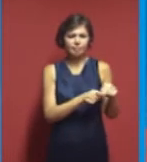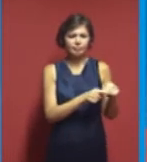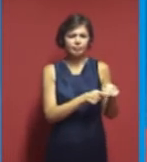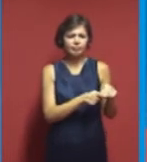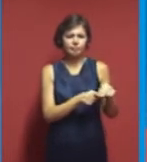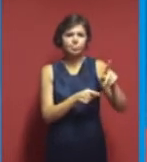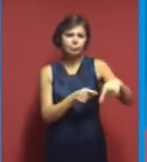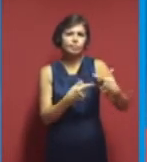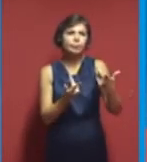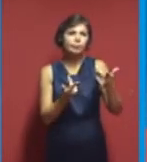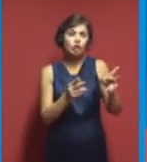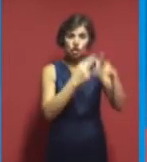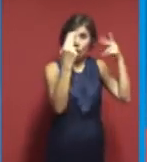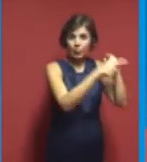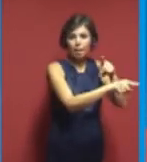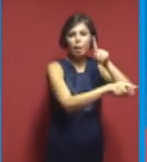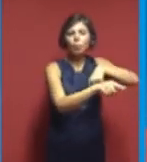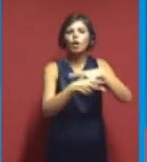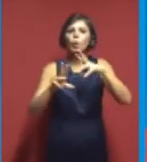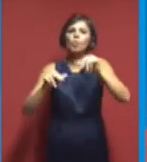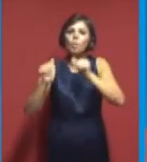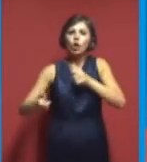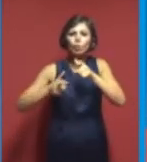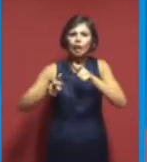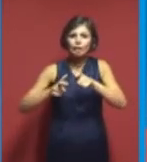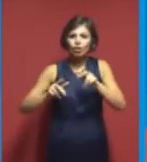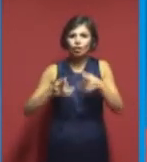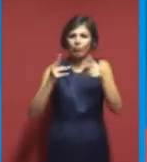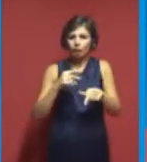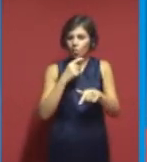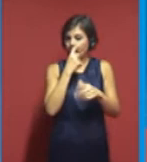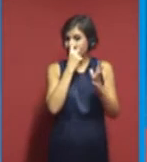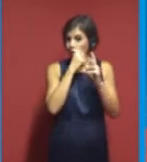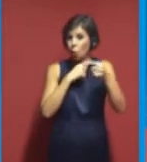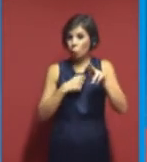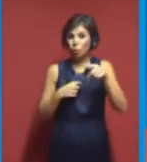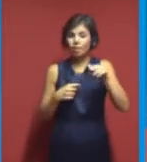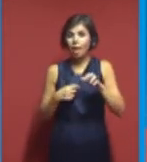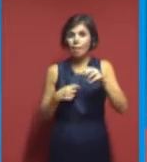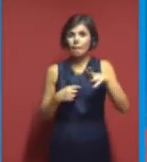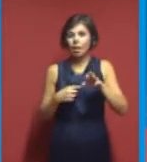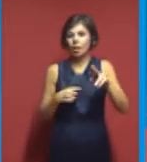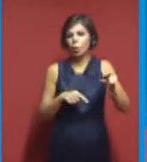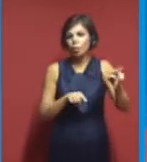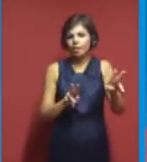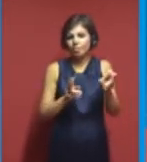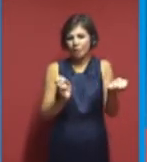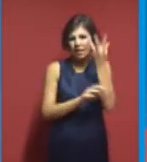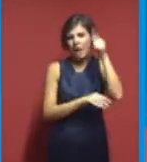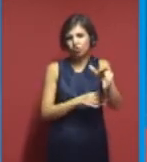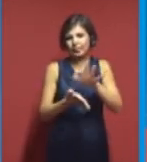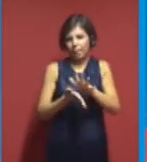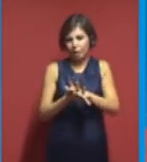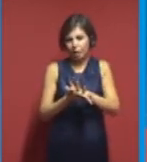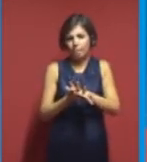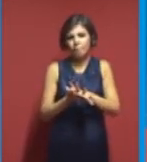communicating. So for me, it's very interesting that in the same time, Gutenberg invented the printed press. And actually, the knowledge started to travel faster